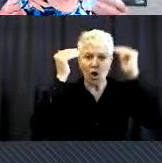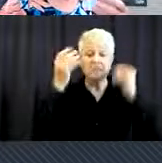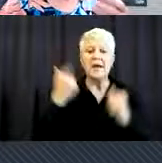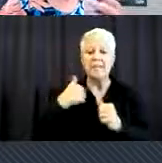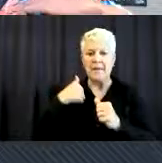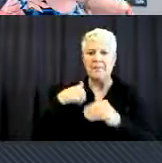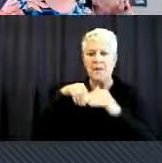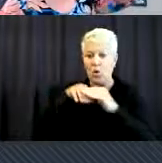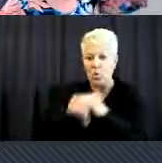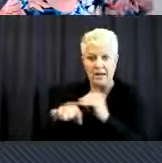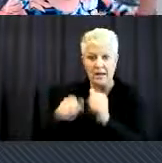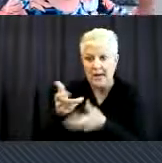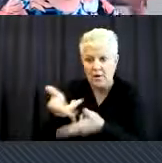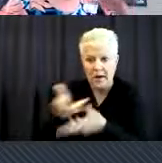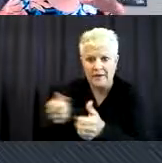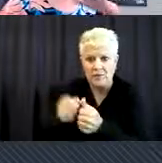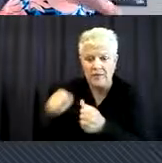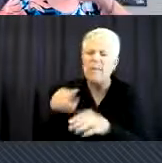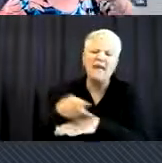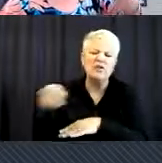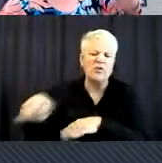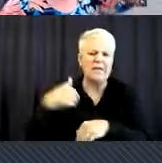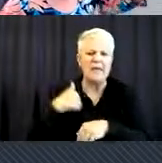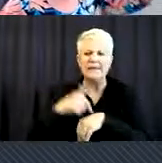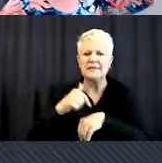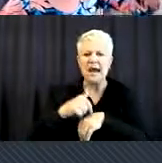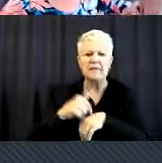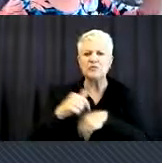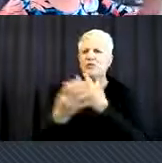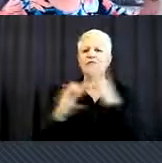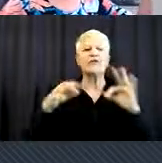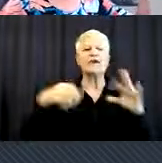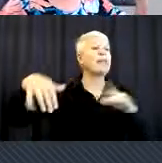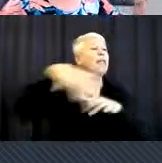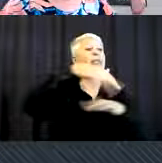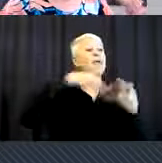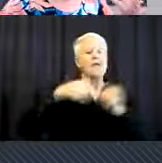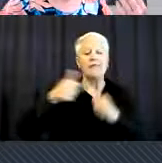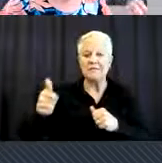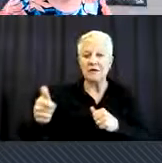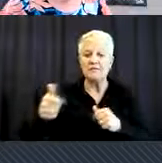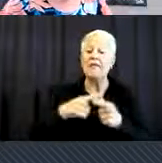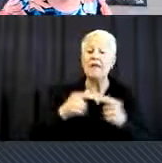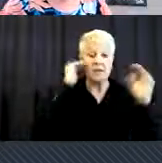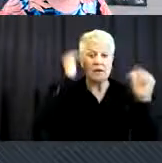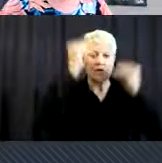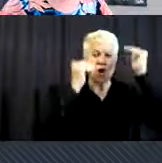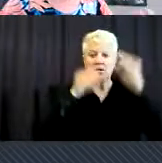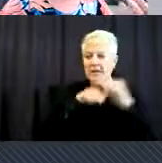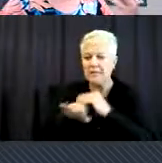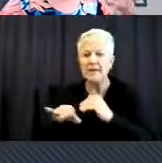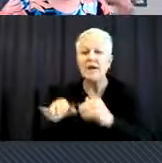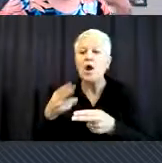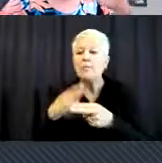the interaction once the child has had time to kind of just free flow it around, could start briefly labeling